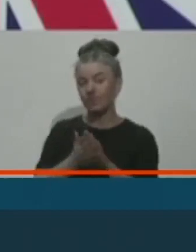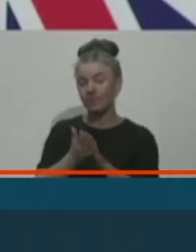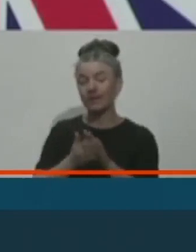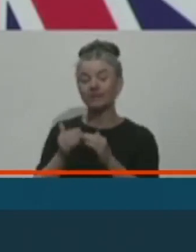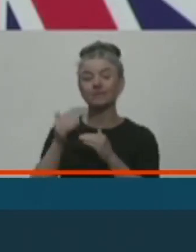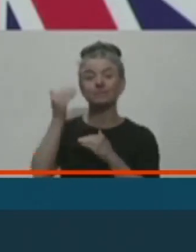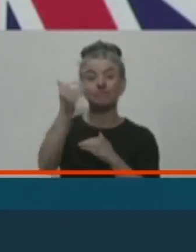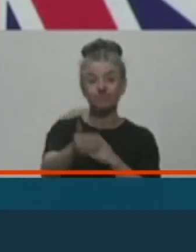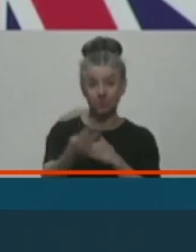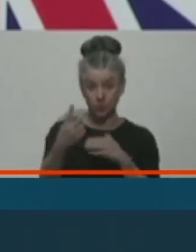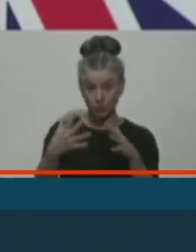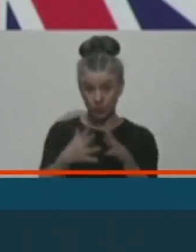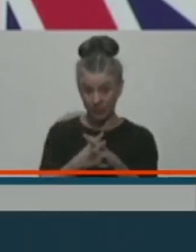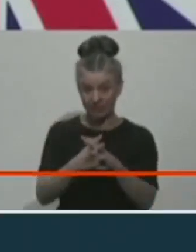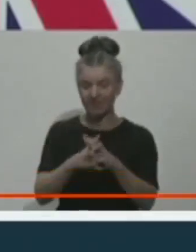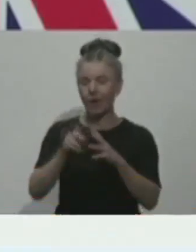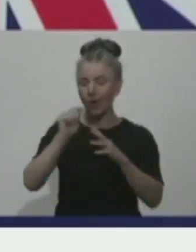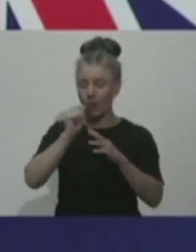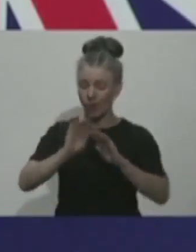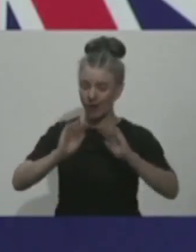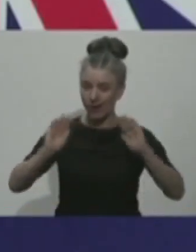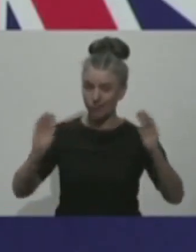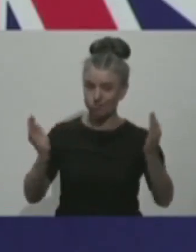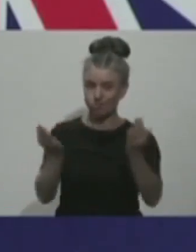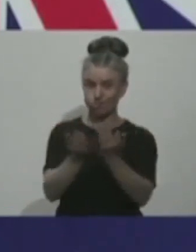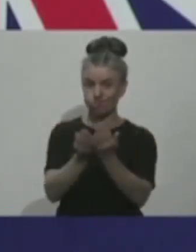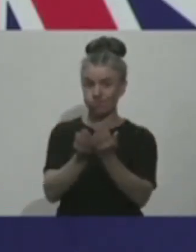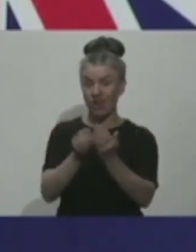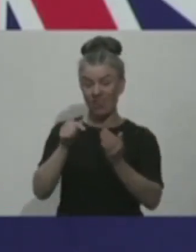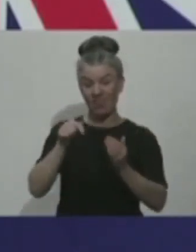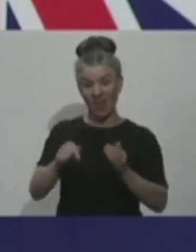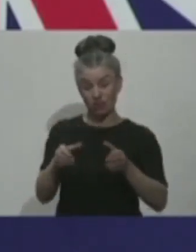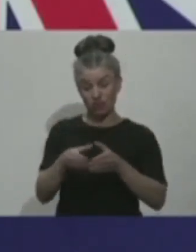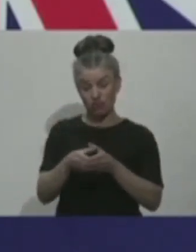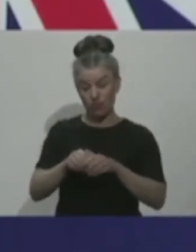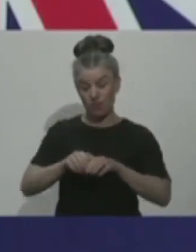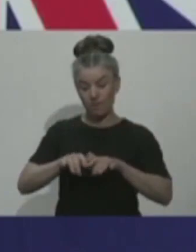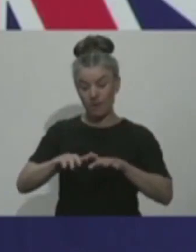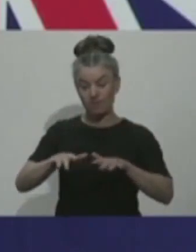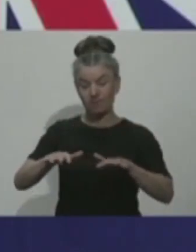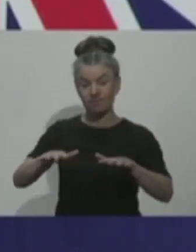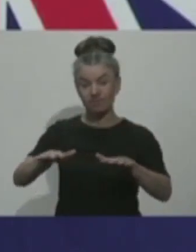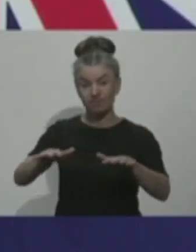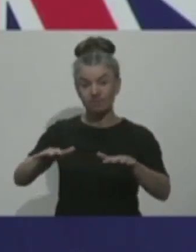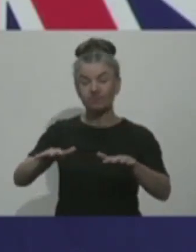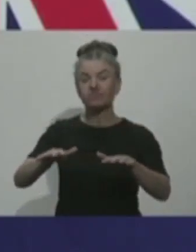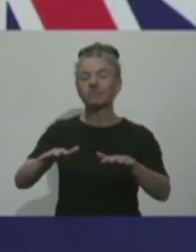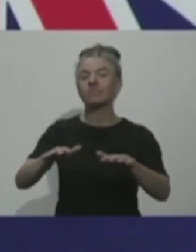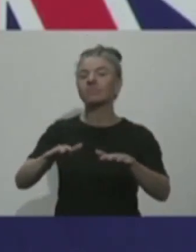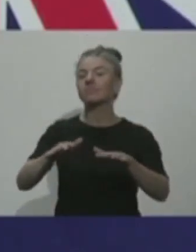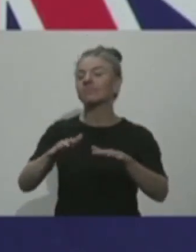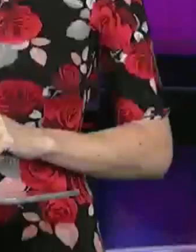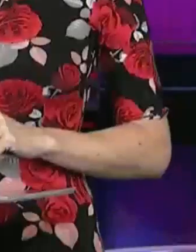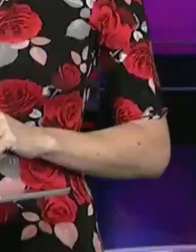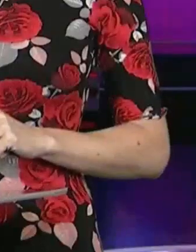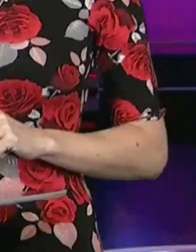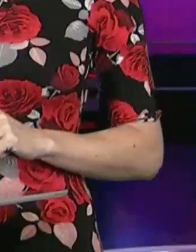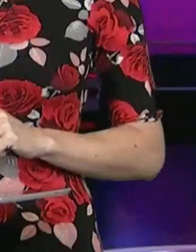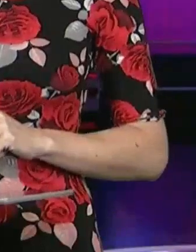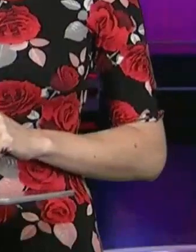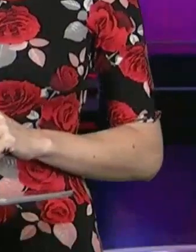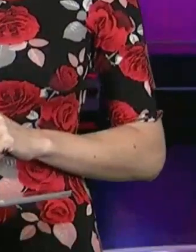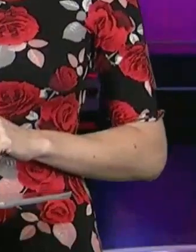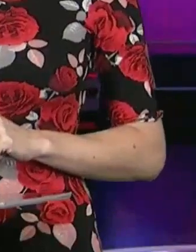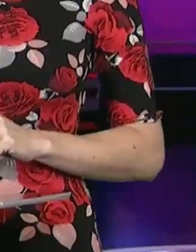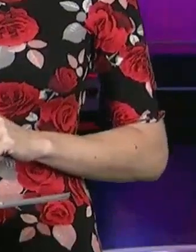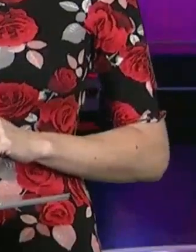will be identified, will be isolated, and we can move to level two in Auckland with...